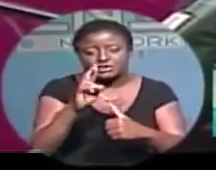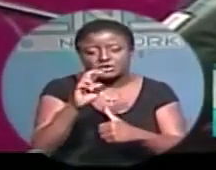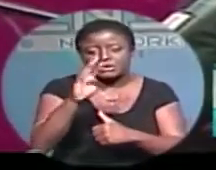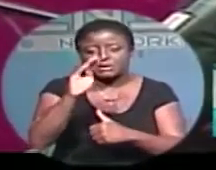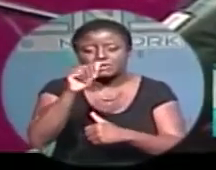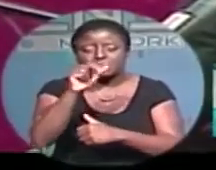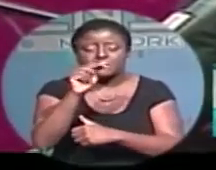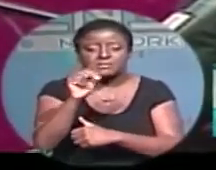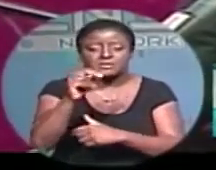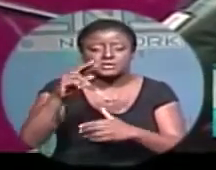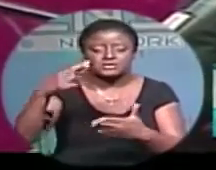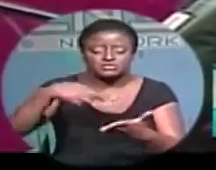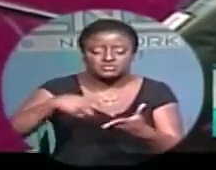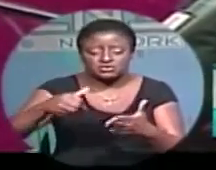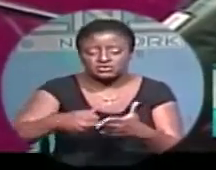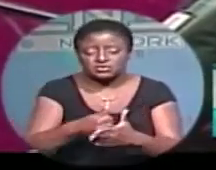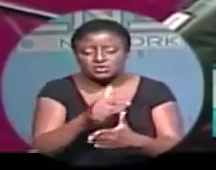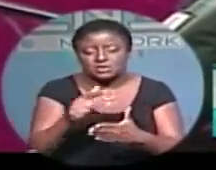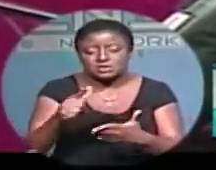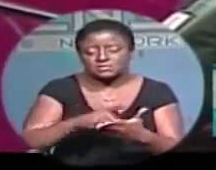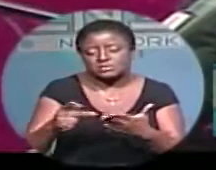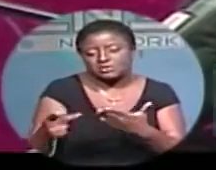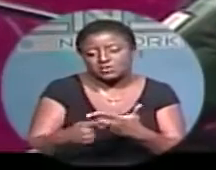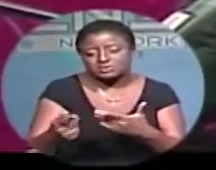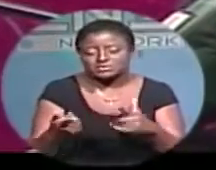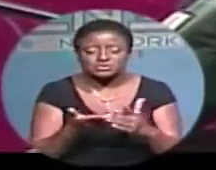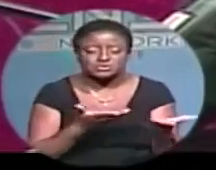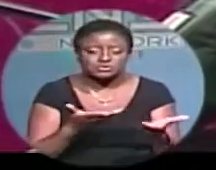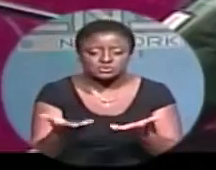core instrument to combat